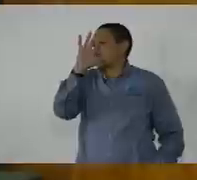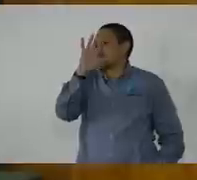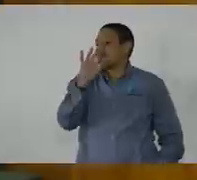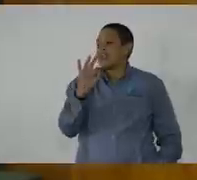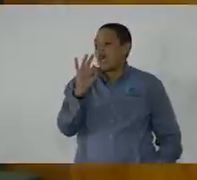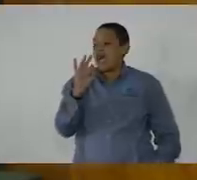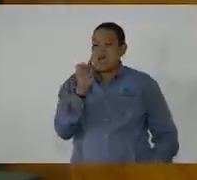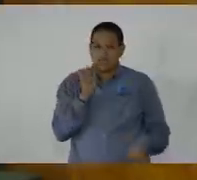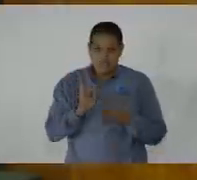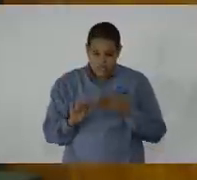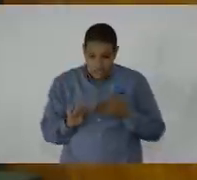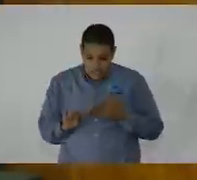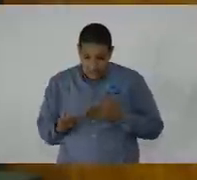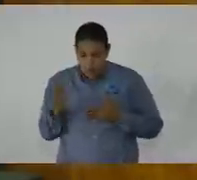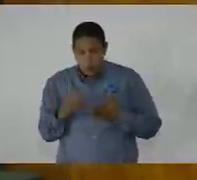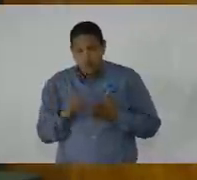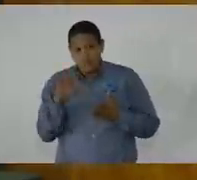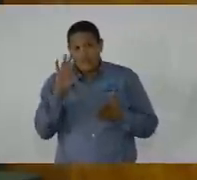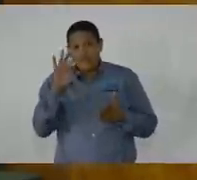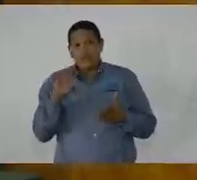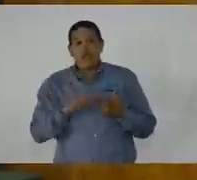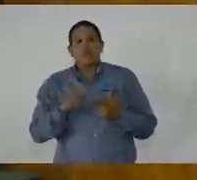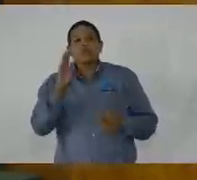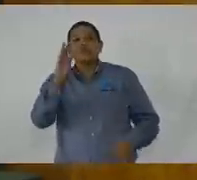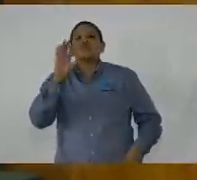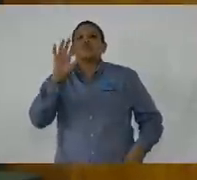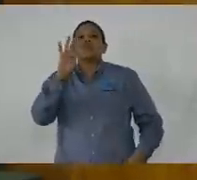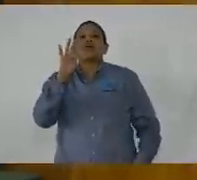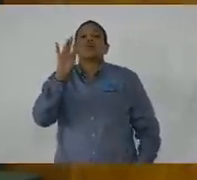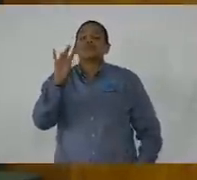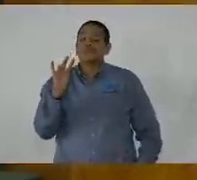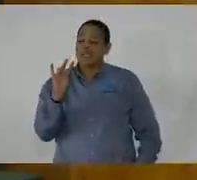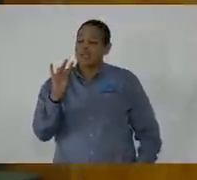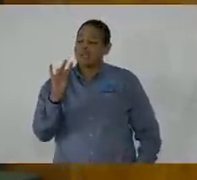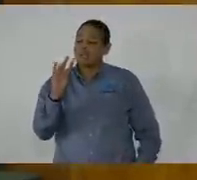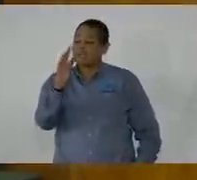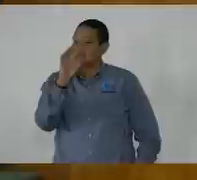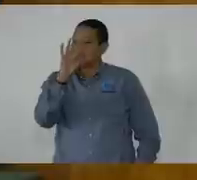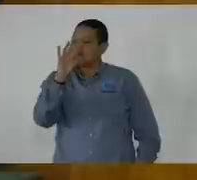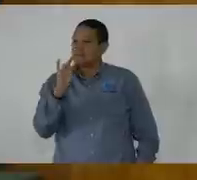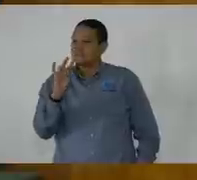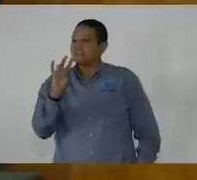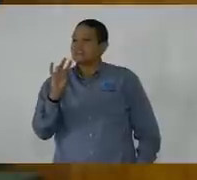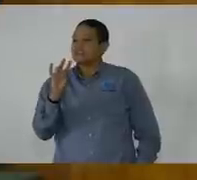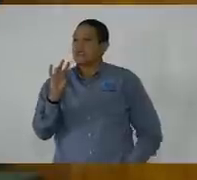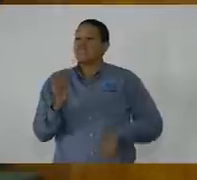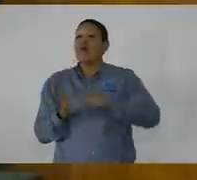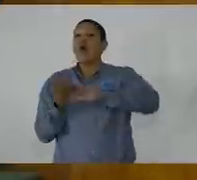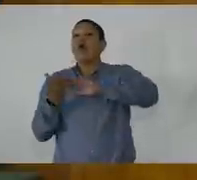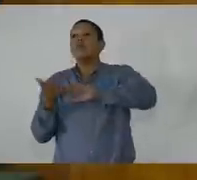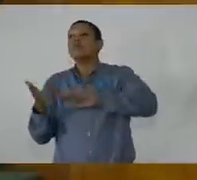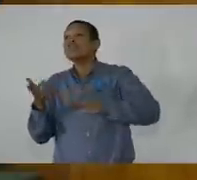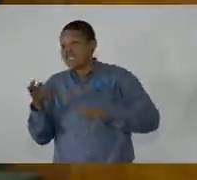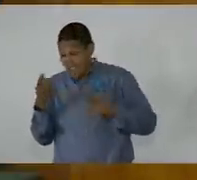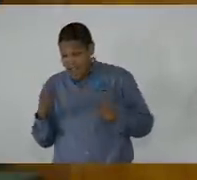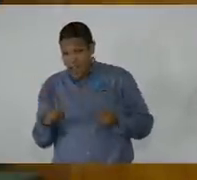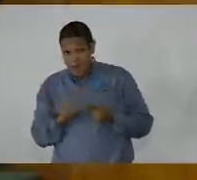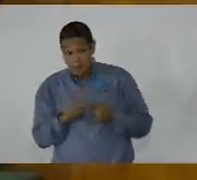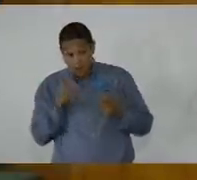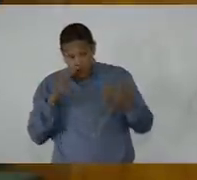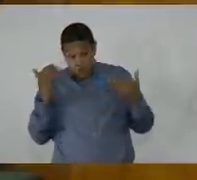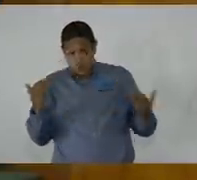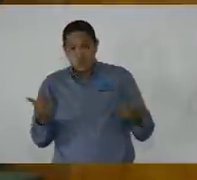12,559 inspections, Madam Speaker, and 647 disinfestation operations, and